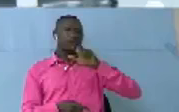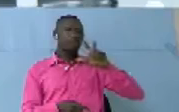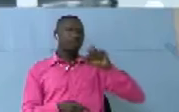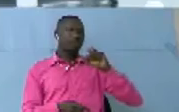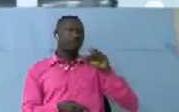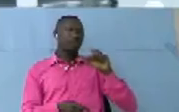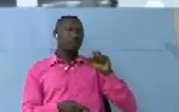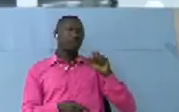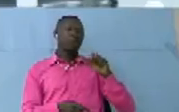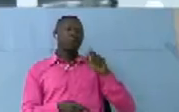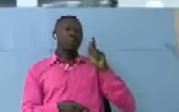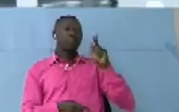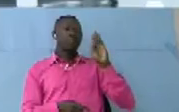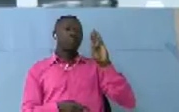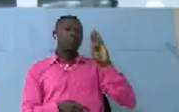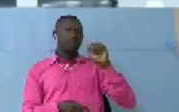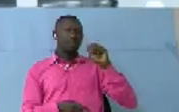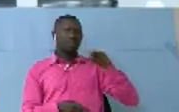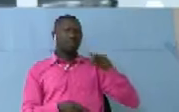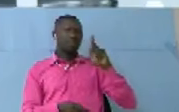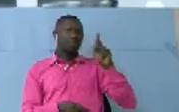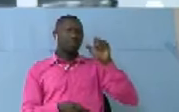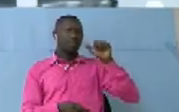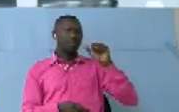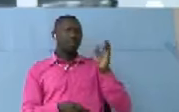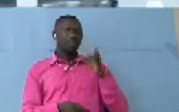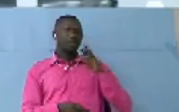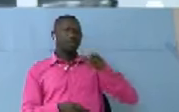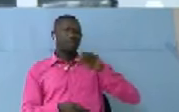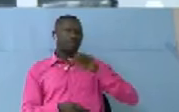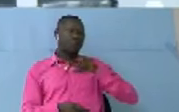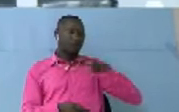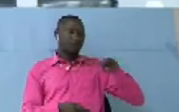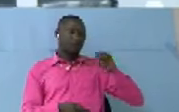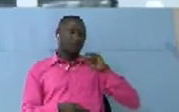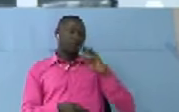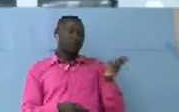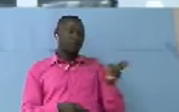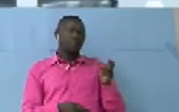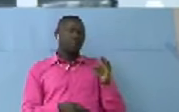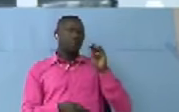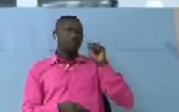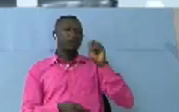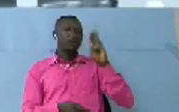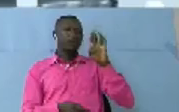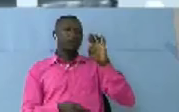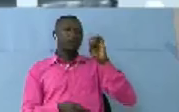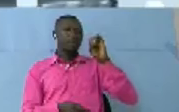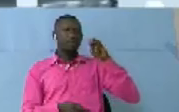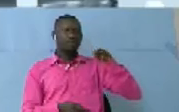Ibrahim Adiba, how to call it, Coach Pasambajau,